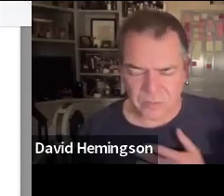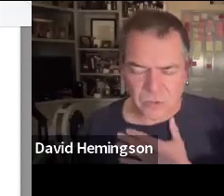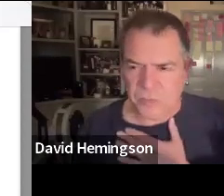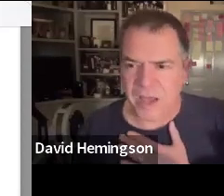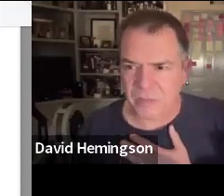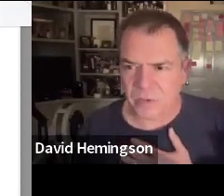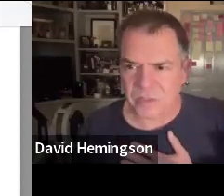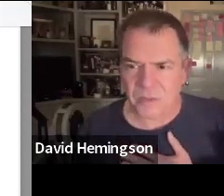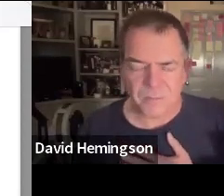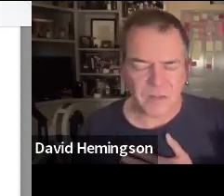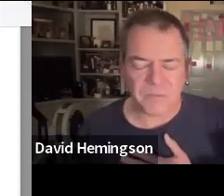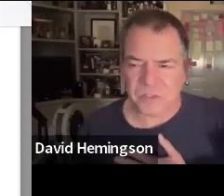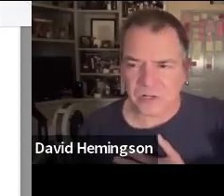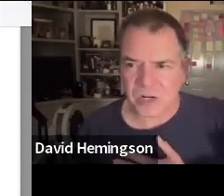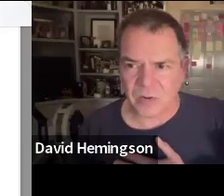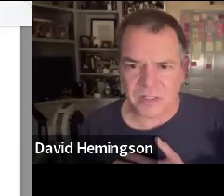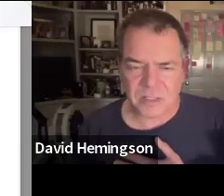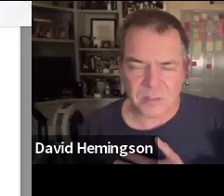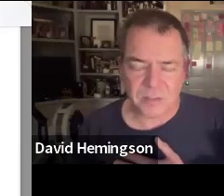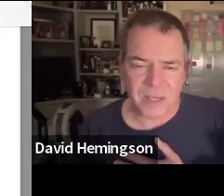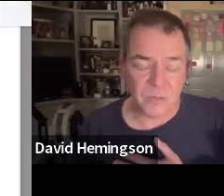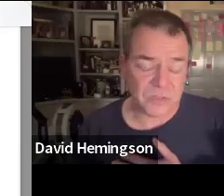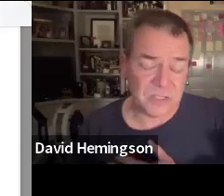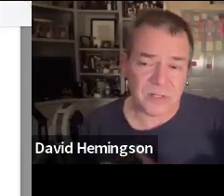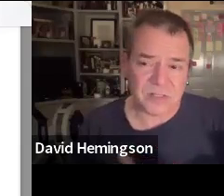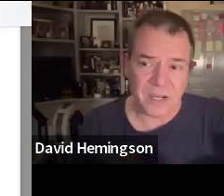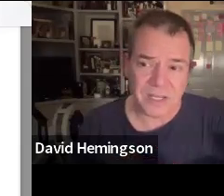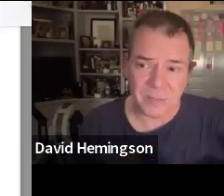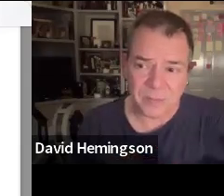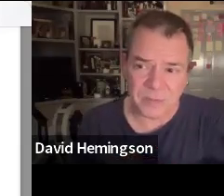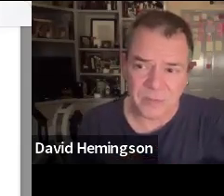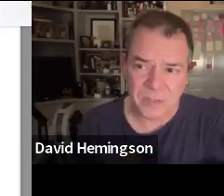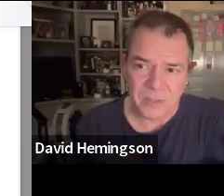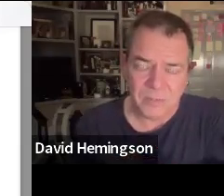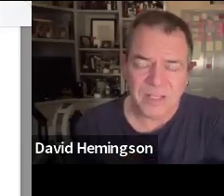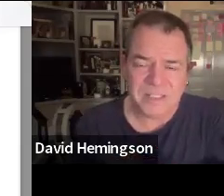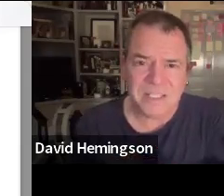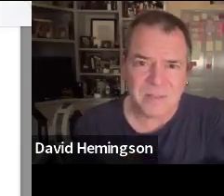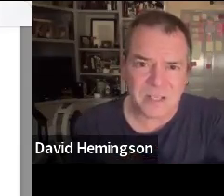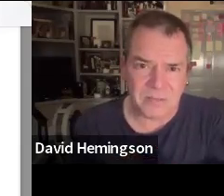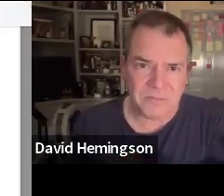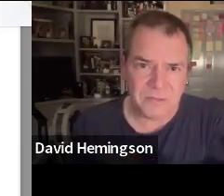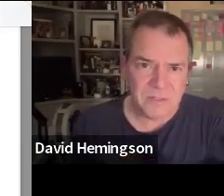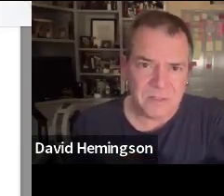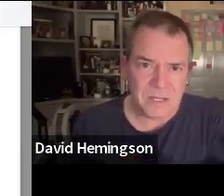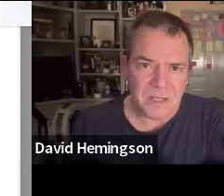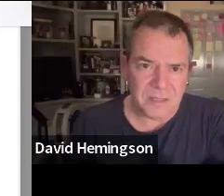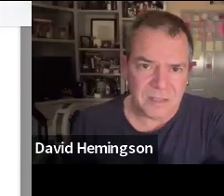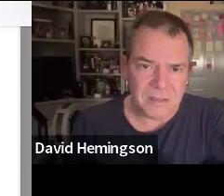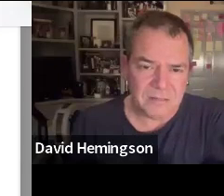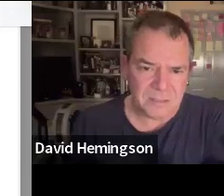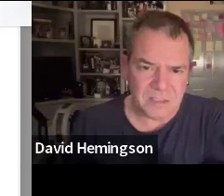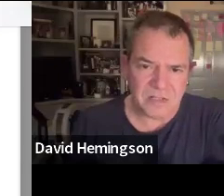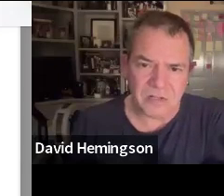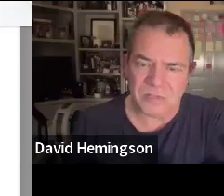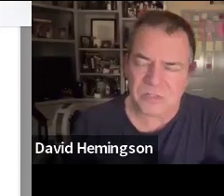like George Patton was. Not 4-star general. He's a man with secrets hiding at a prep school, but he sees himself, I